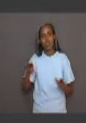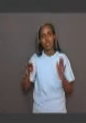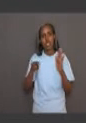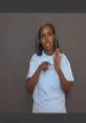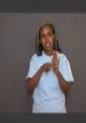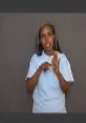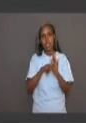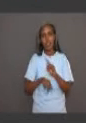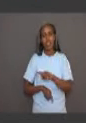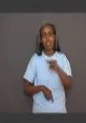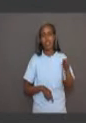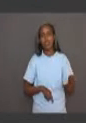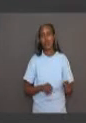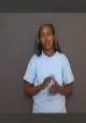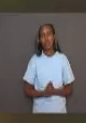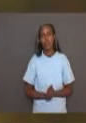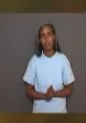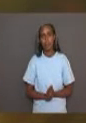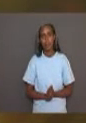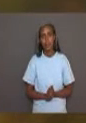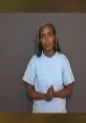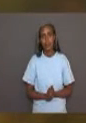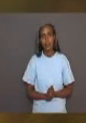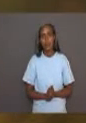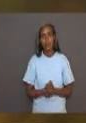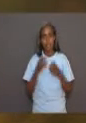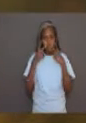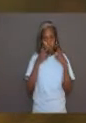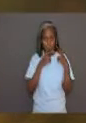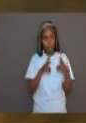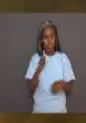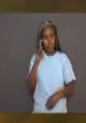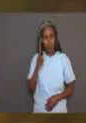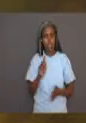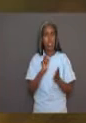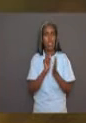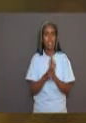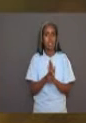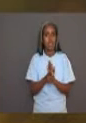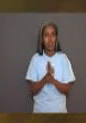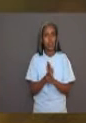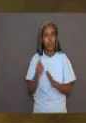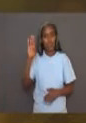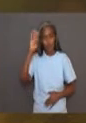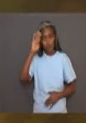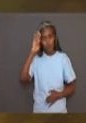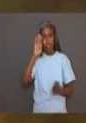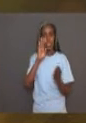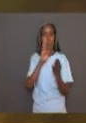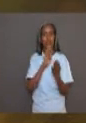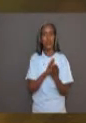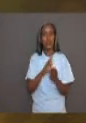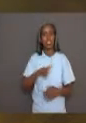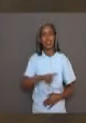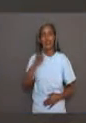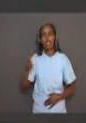distribution is negatively skewed. Let us look at one example of Bowley's coefficient